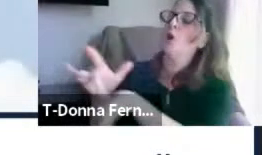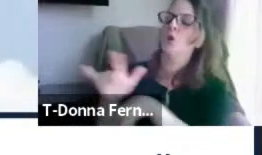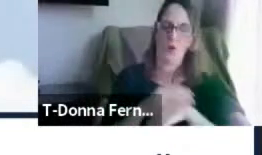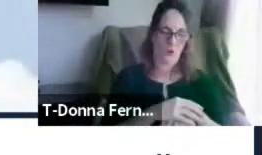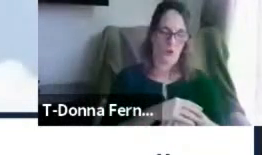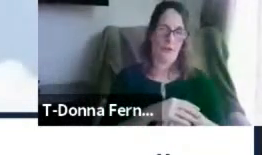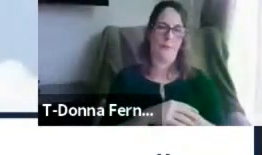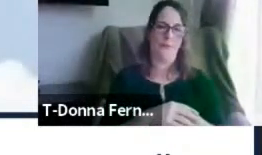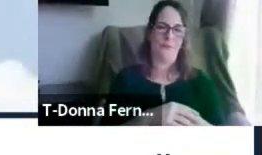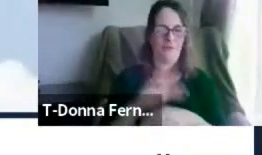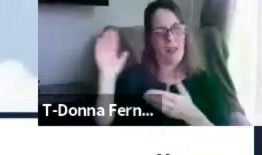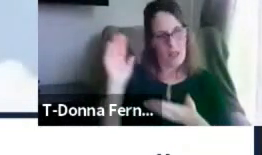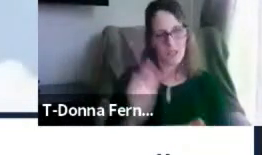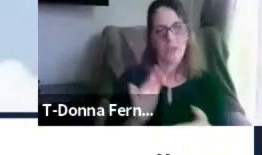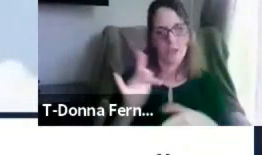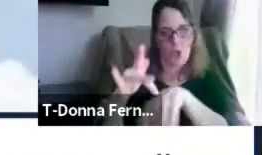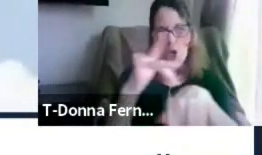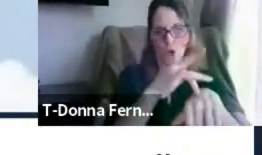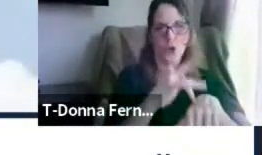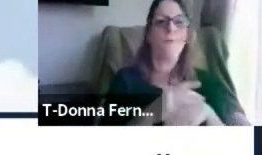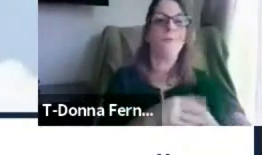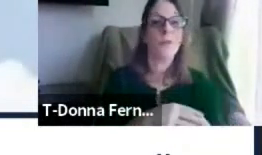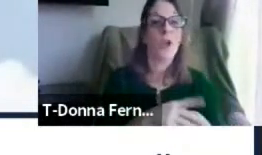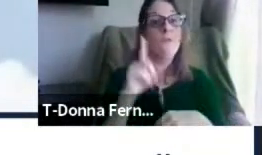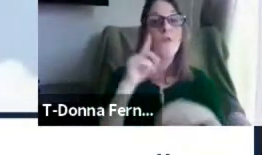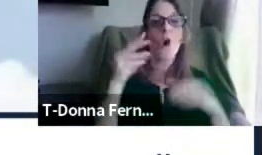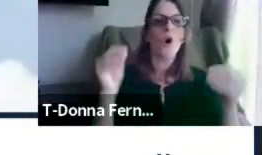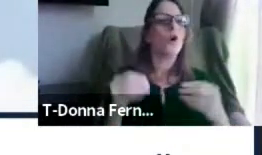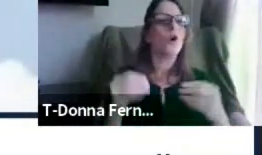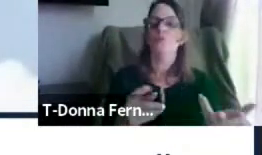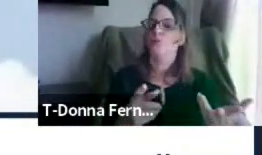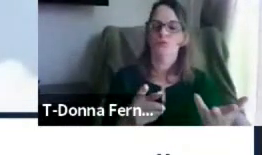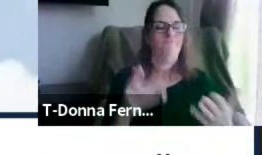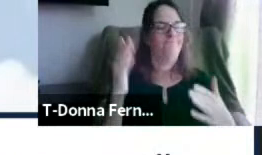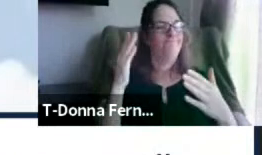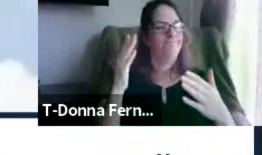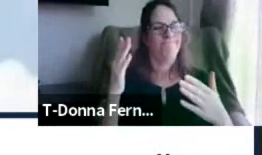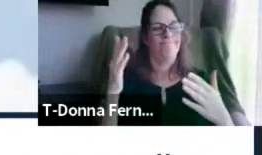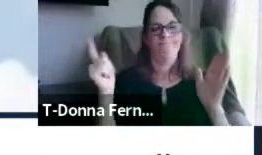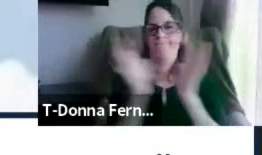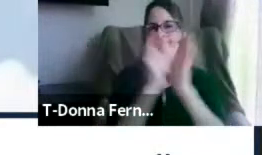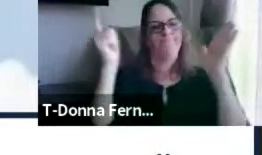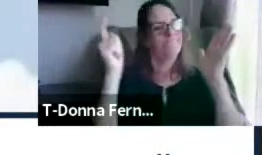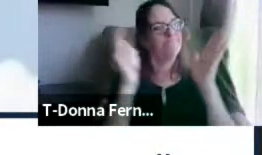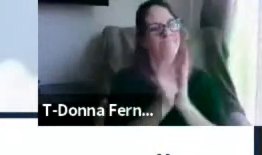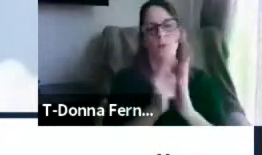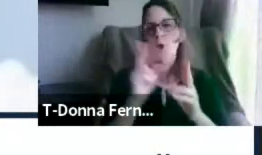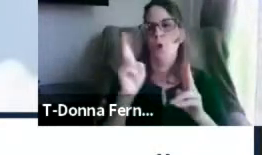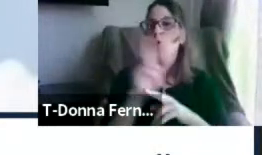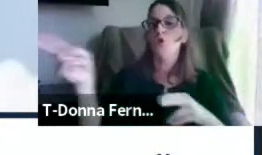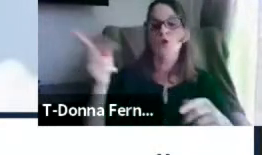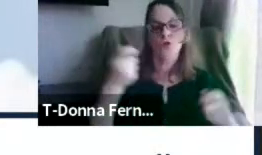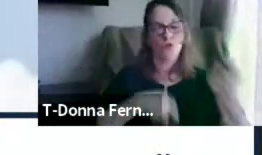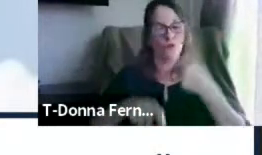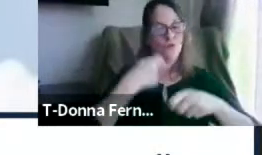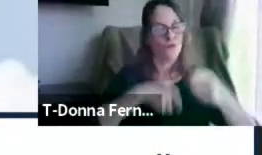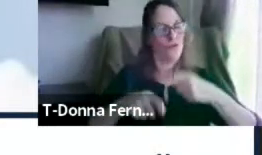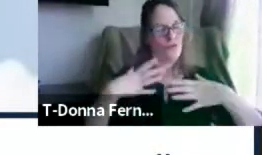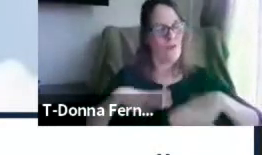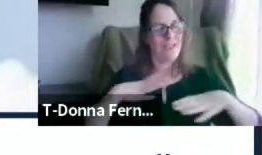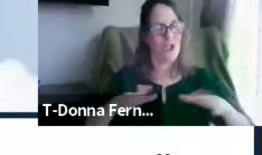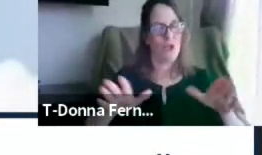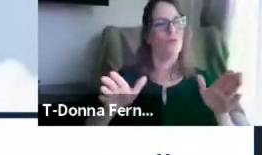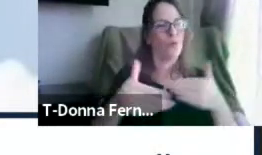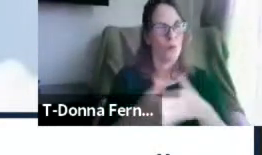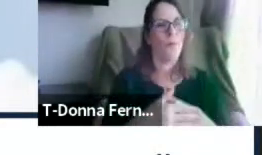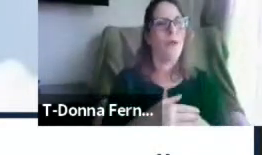Also for retail, for now, prohibit the use of dressing rooms. Provide protective barriers. This is going to be what we